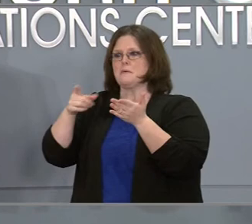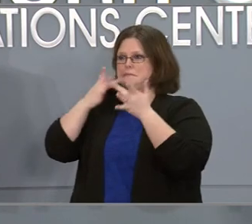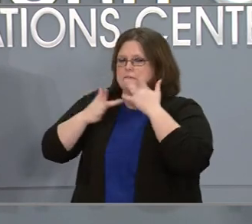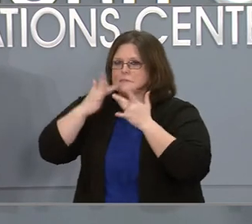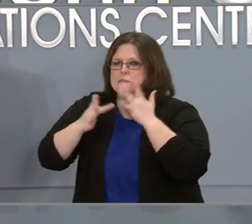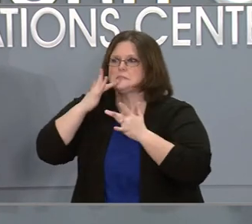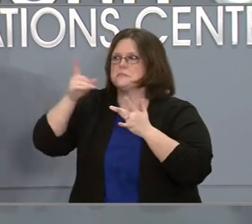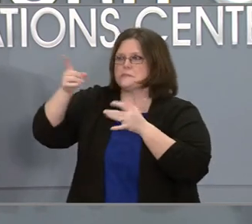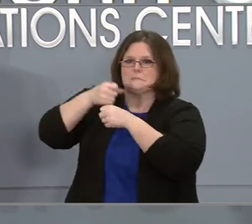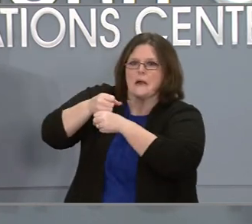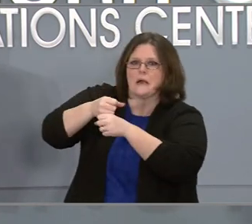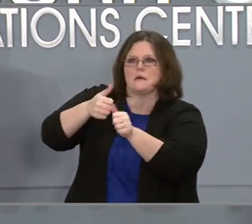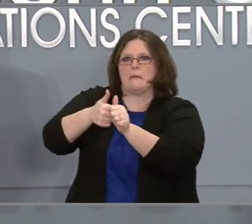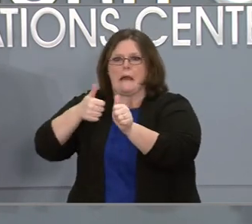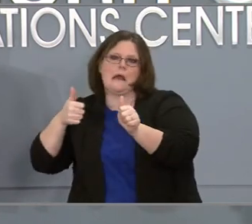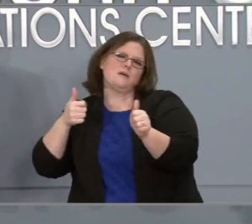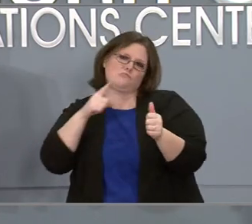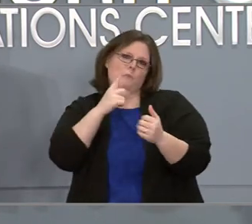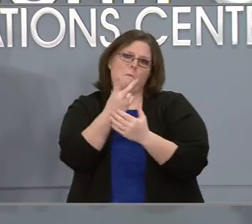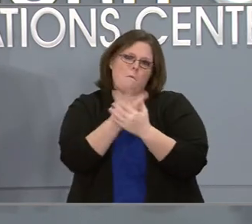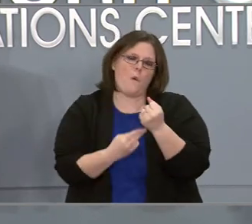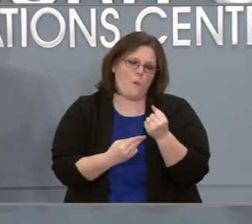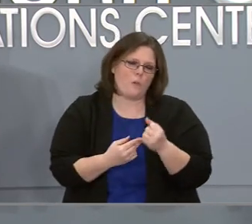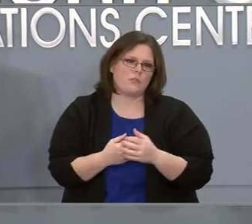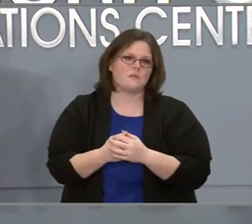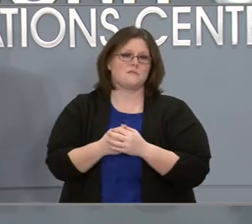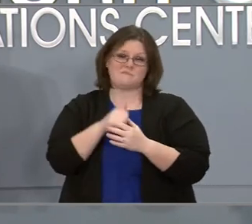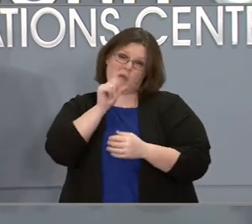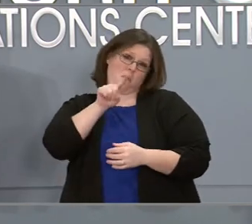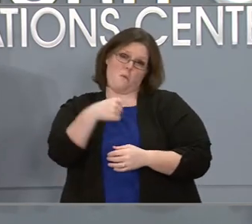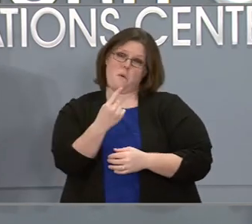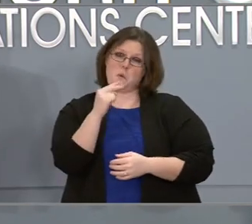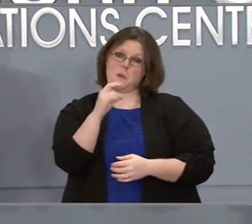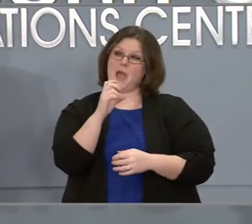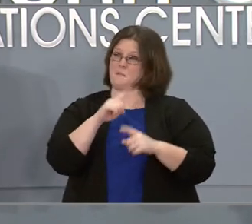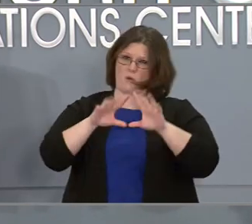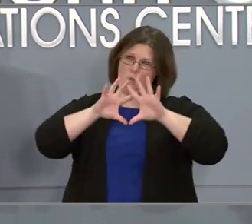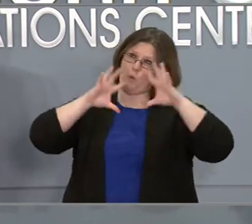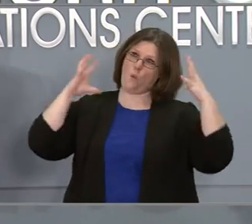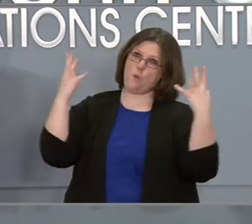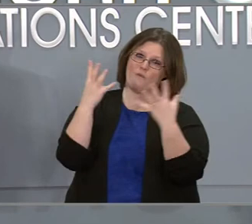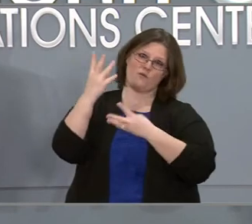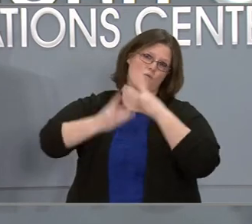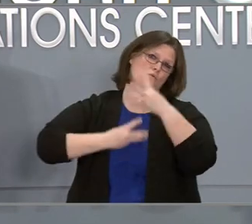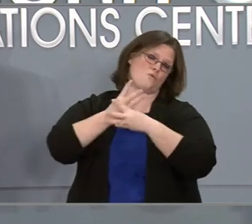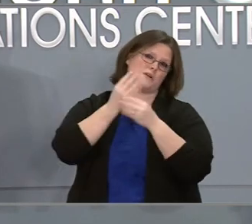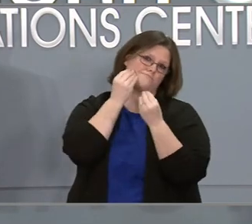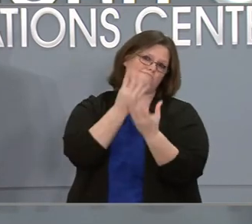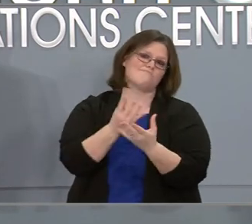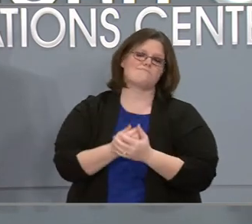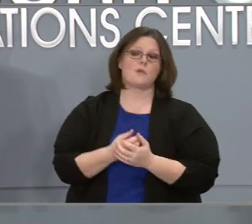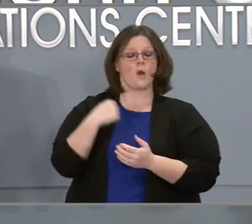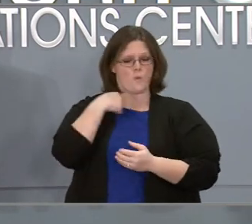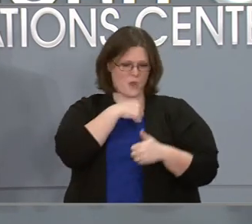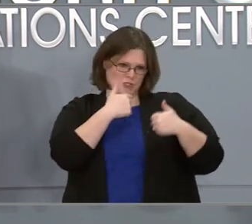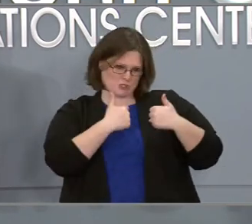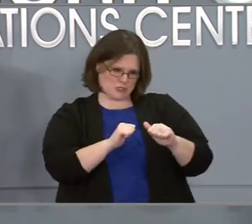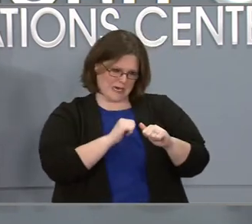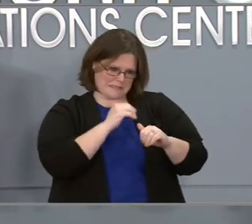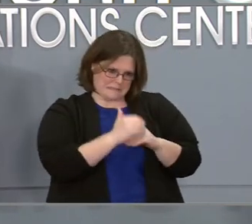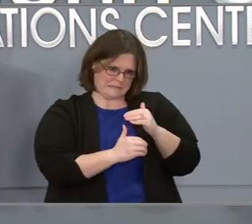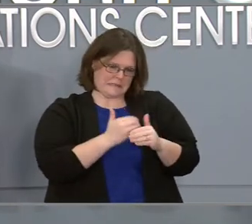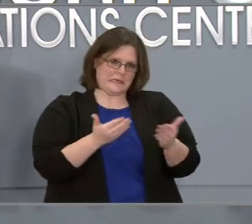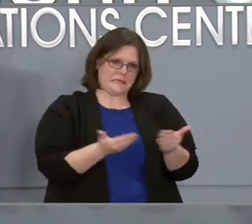on the supply chain throughout the globe. We've been taking steps here in North Carolina to try to tackle the supply